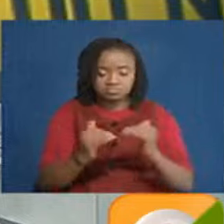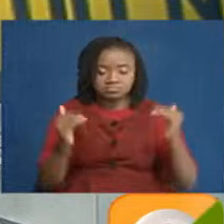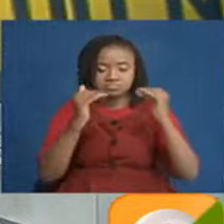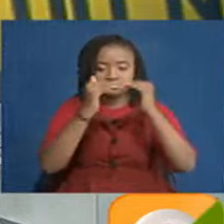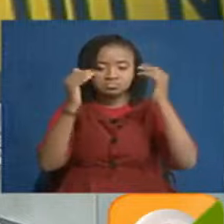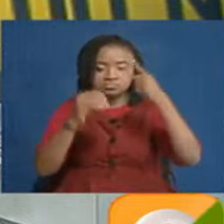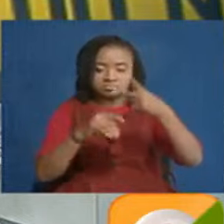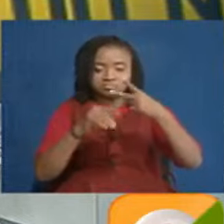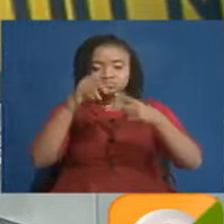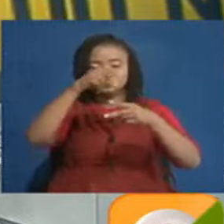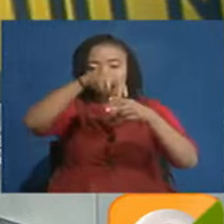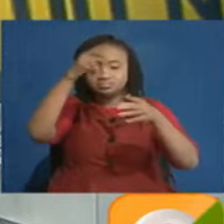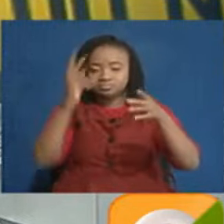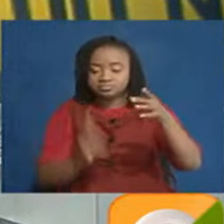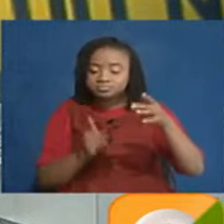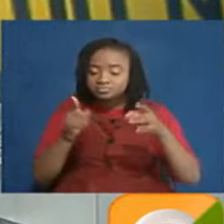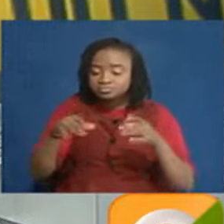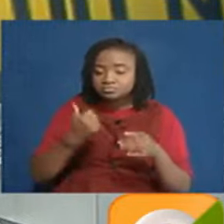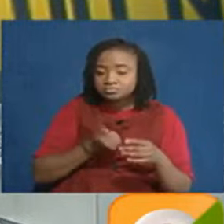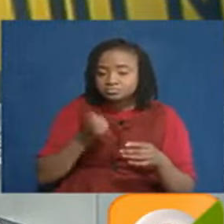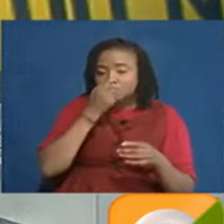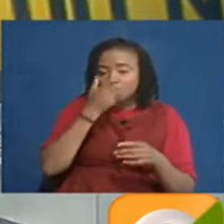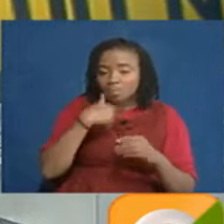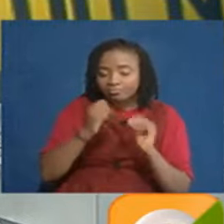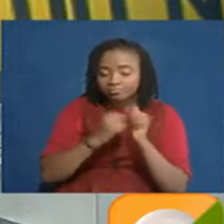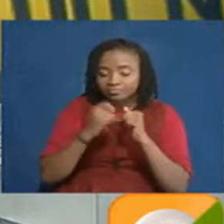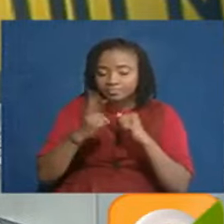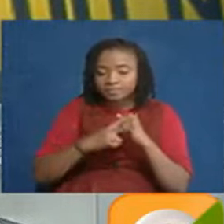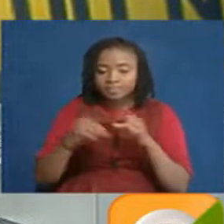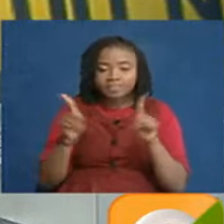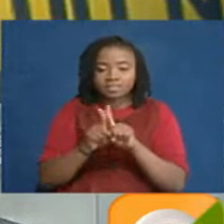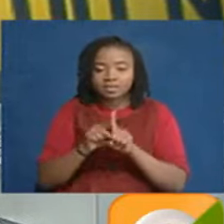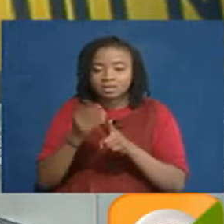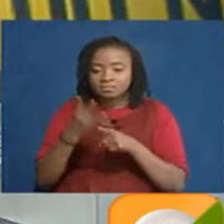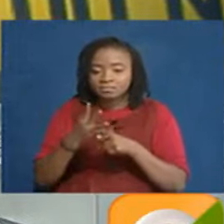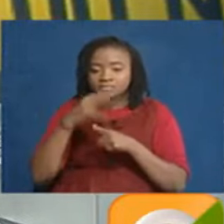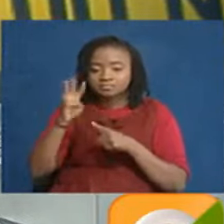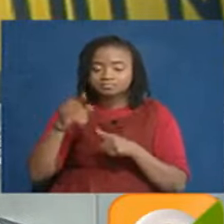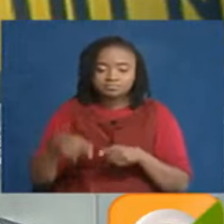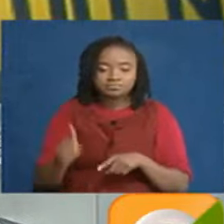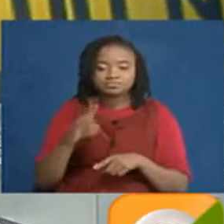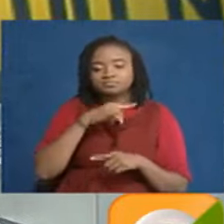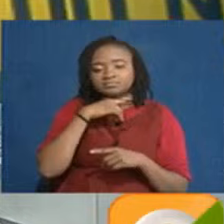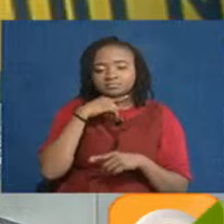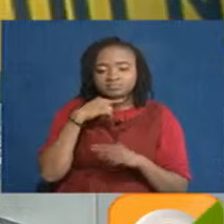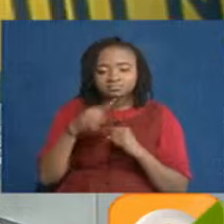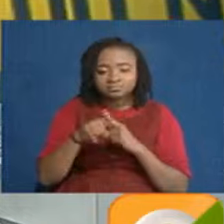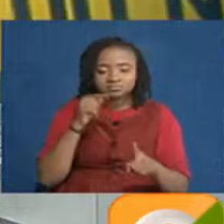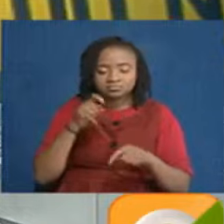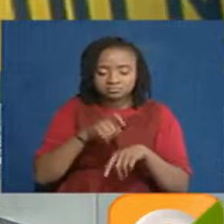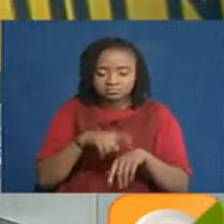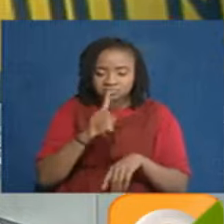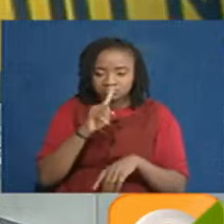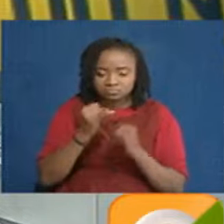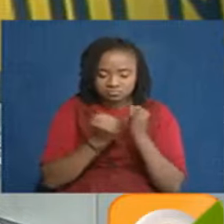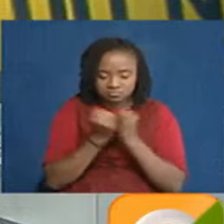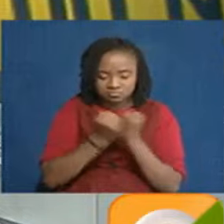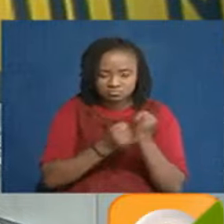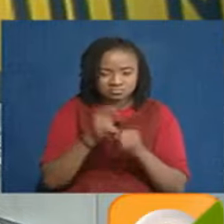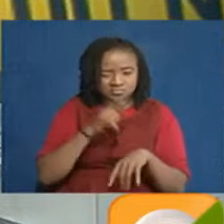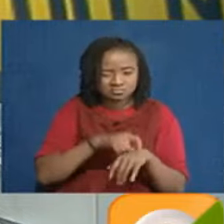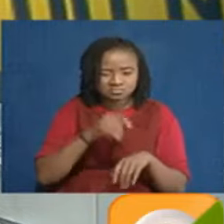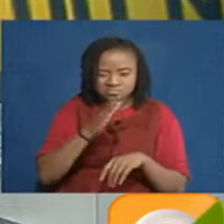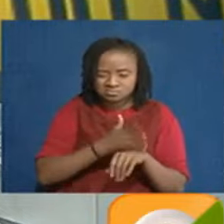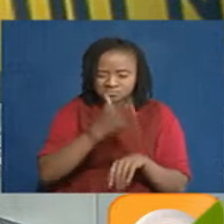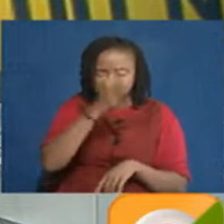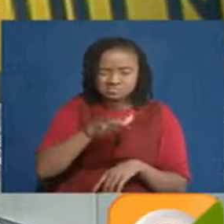Chepto, age 17 and a Form 4 student, is reported to have taken her own life at 5 a.m. on Saturday. Students